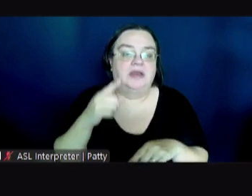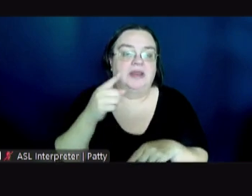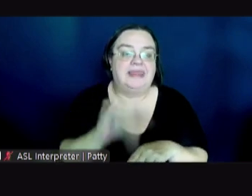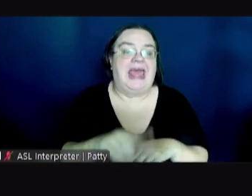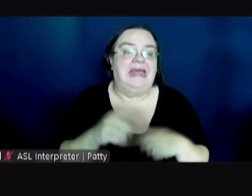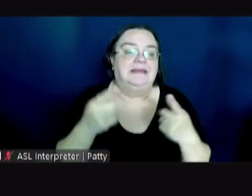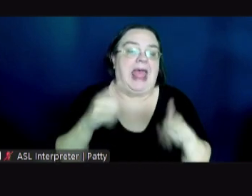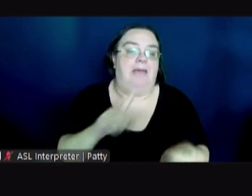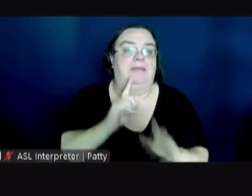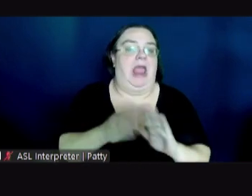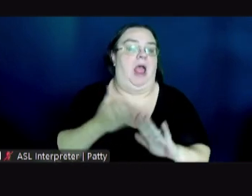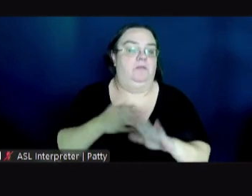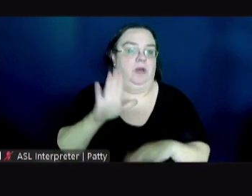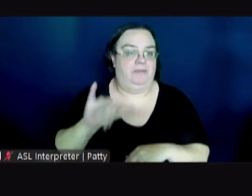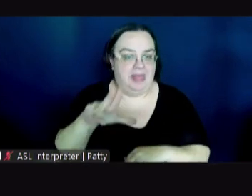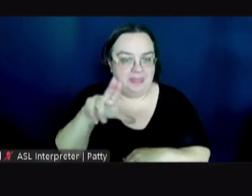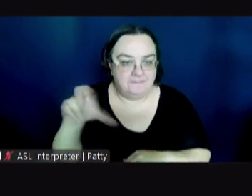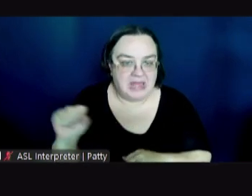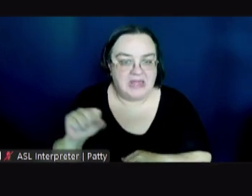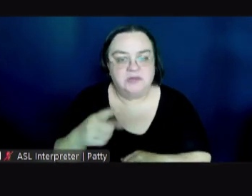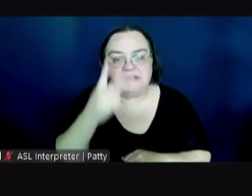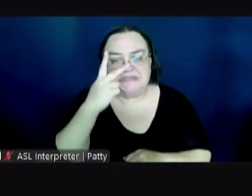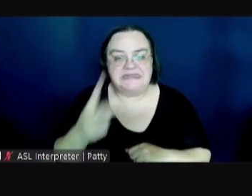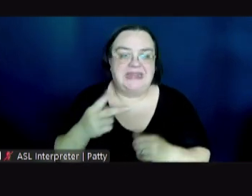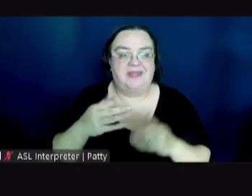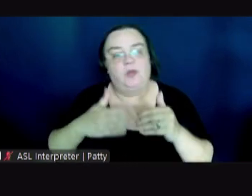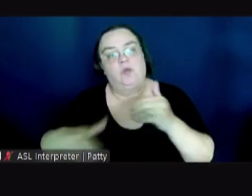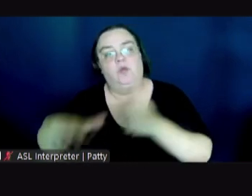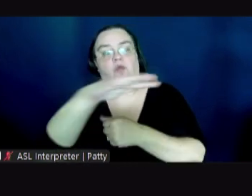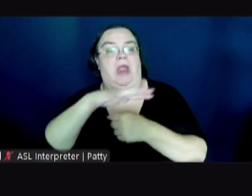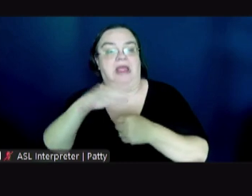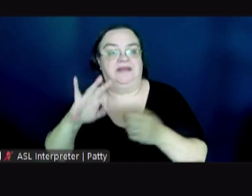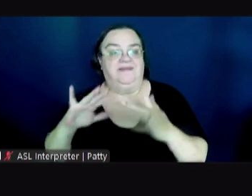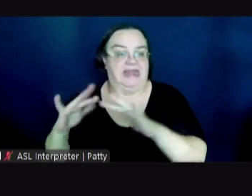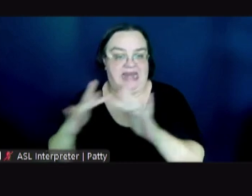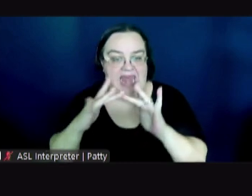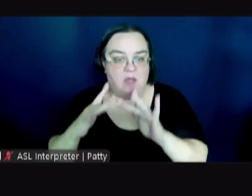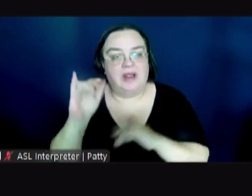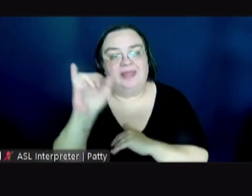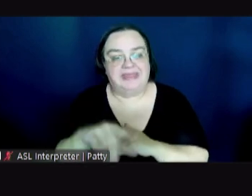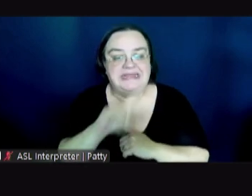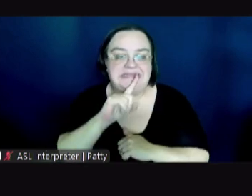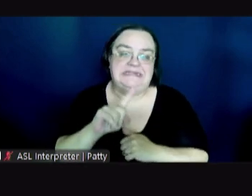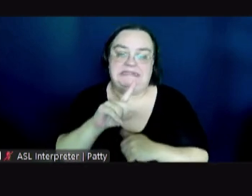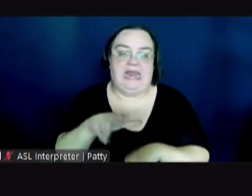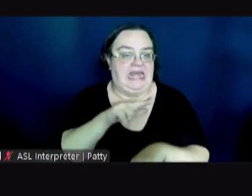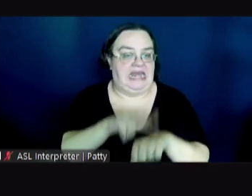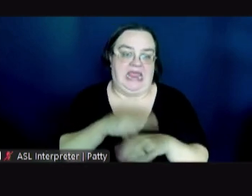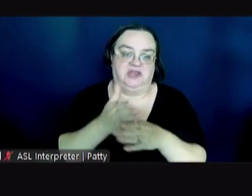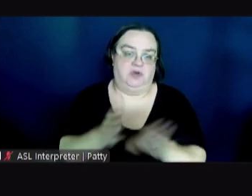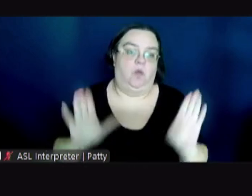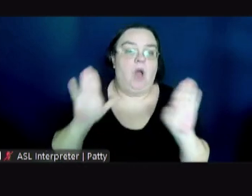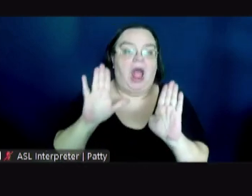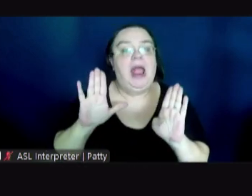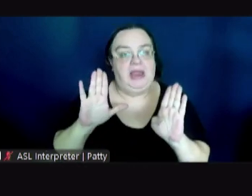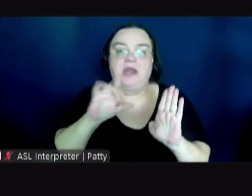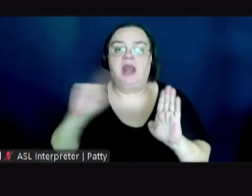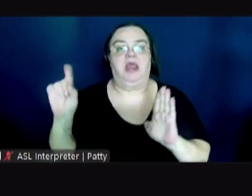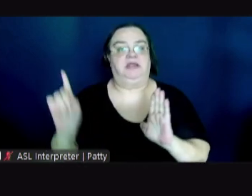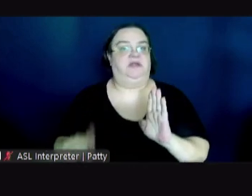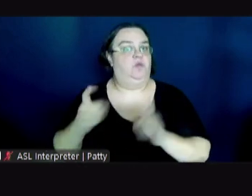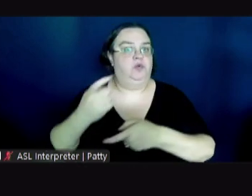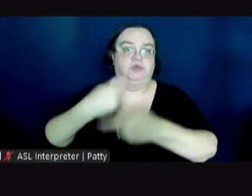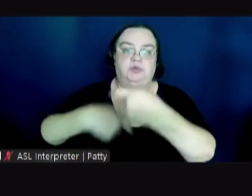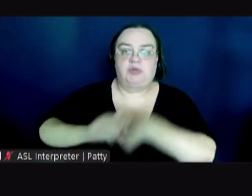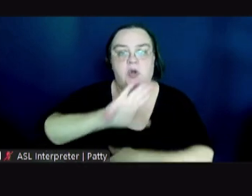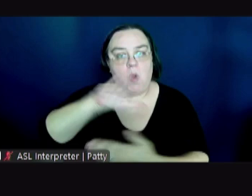And then you can see the rest of the network. And again, this is a region-wide initiative where we're changing out all the bus routes,